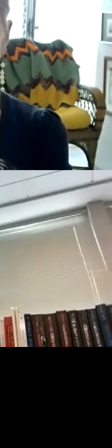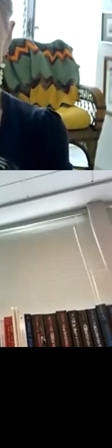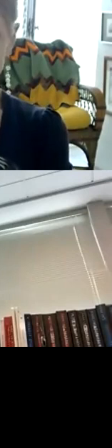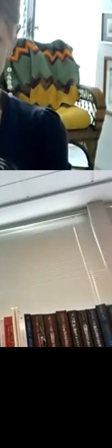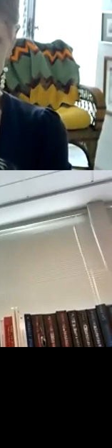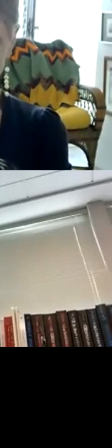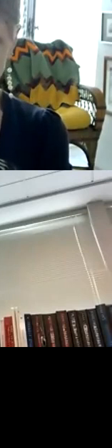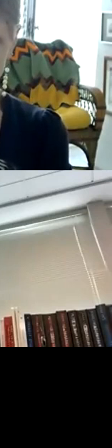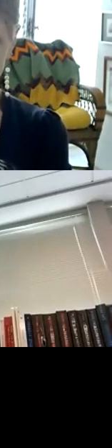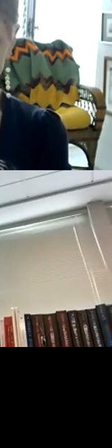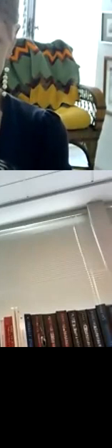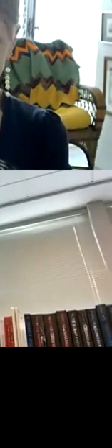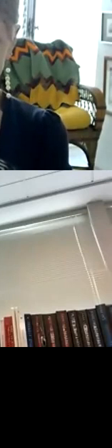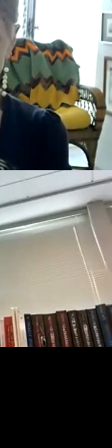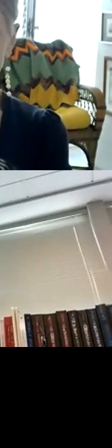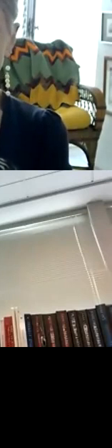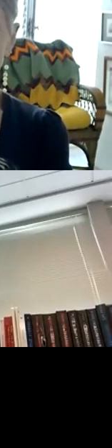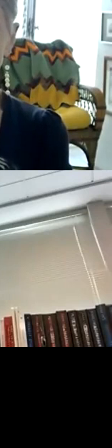to the community. That's exciting.